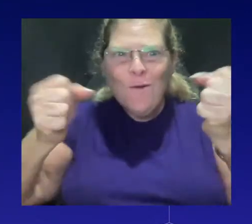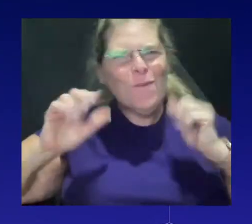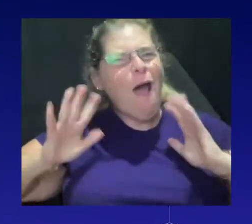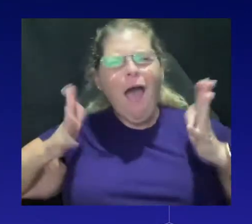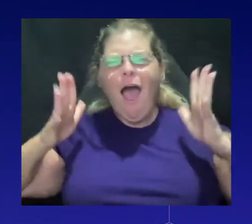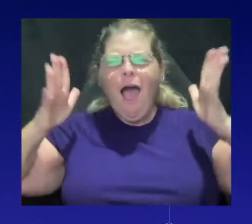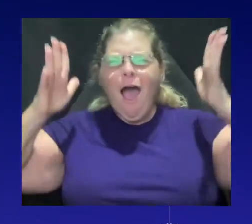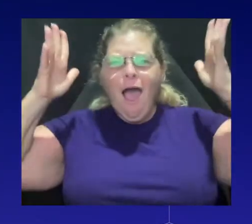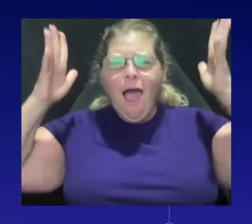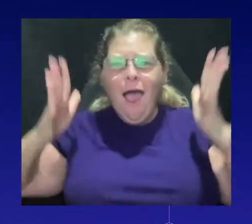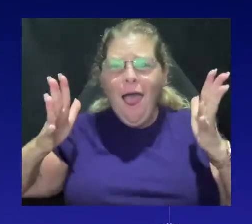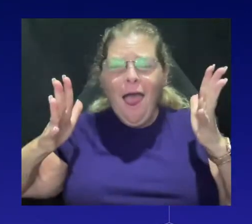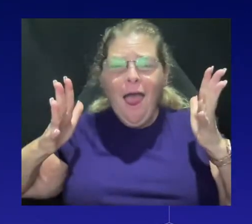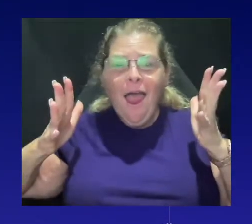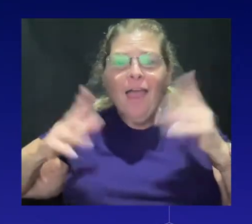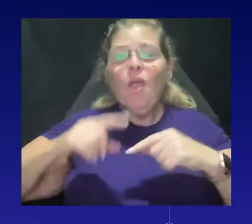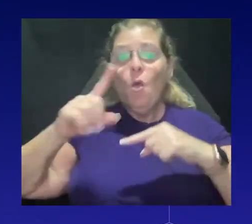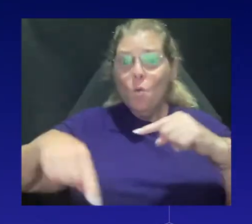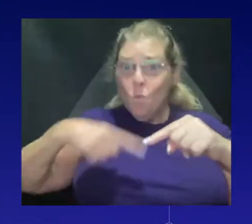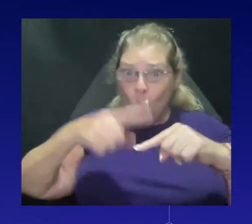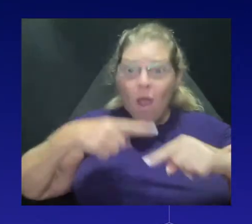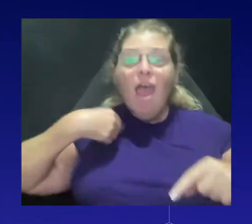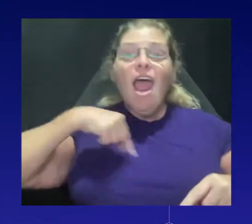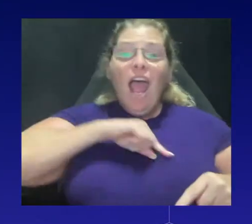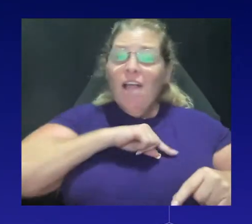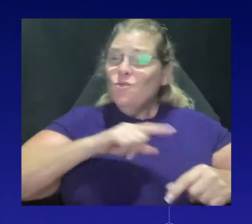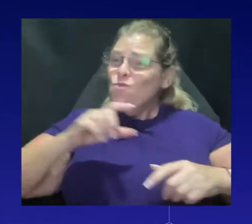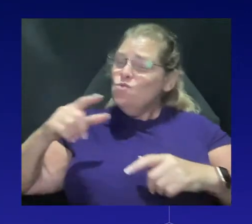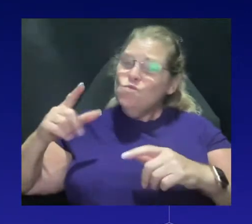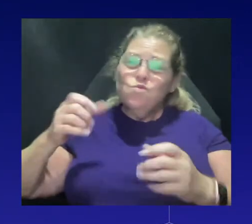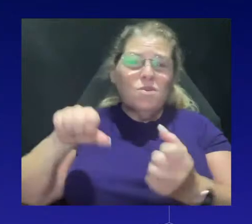And when we do so, my brothers and